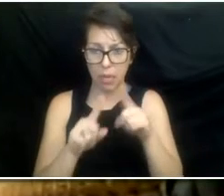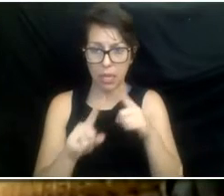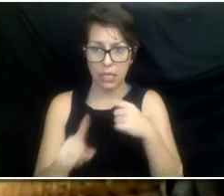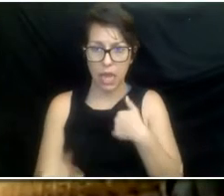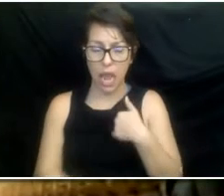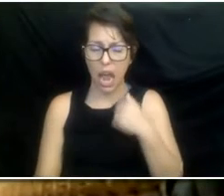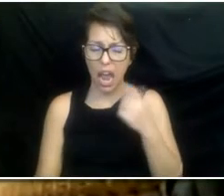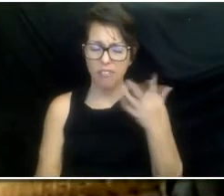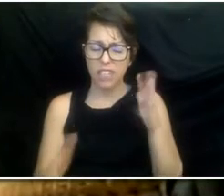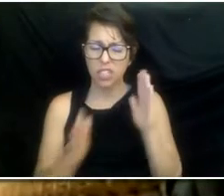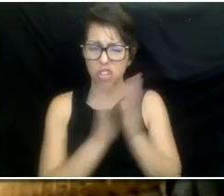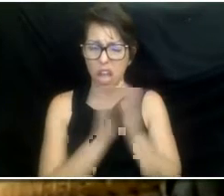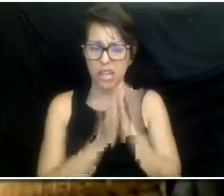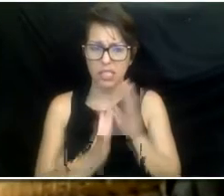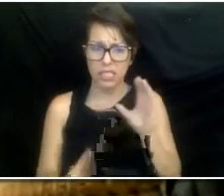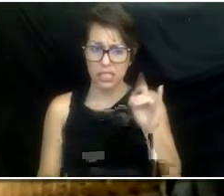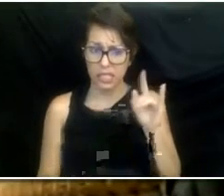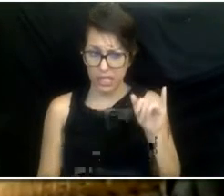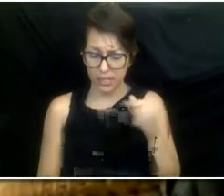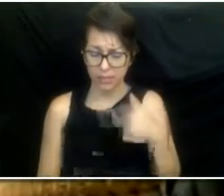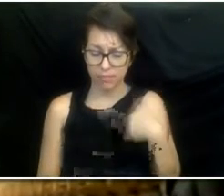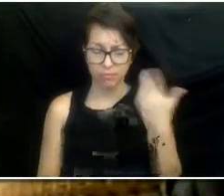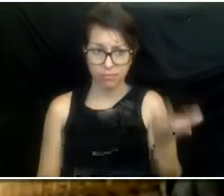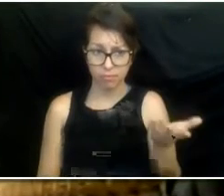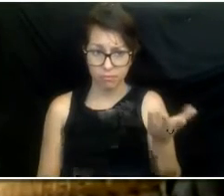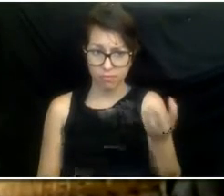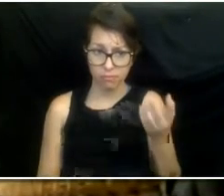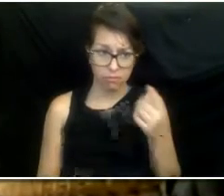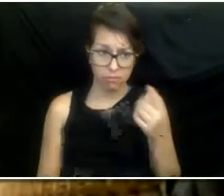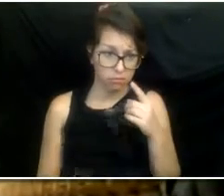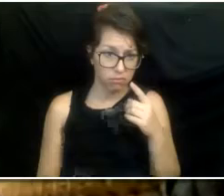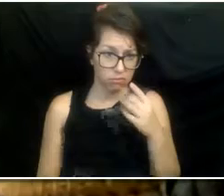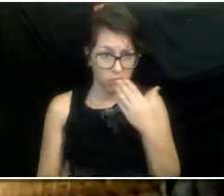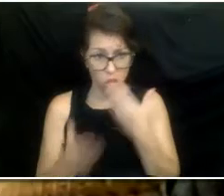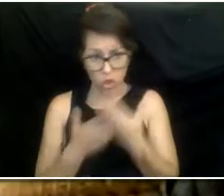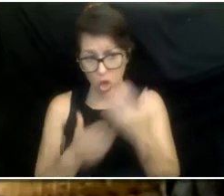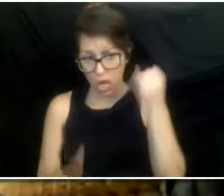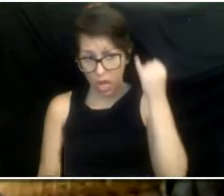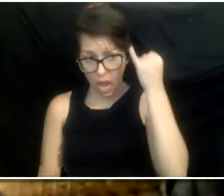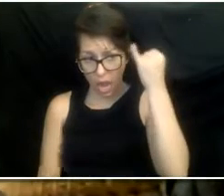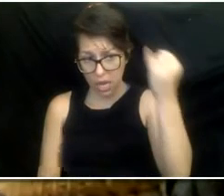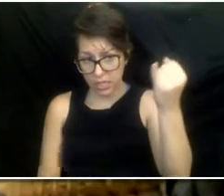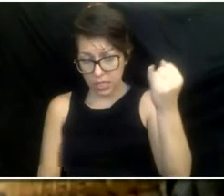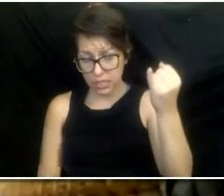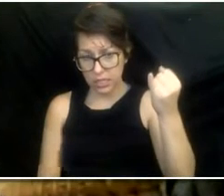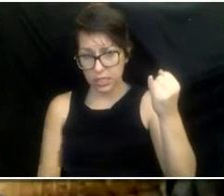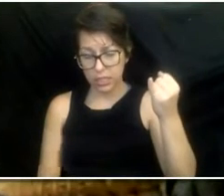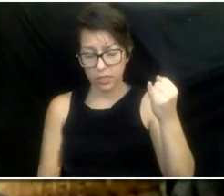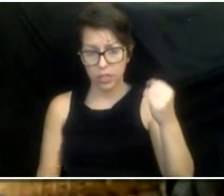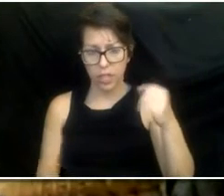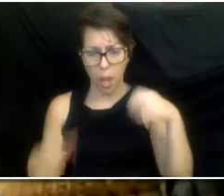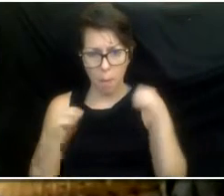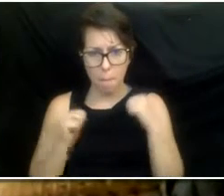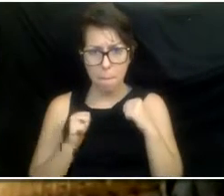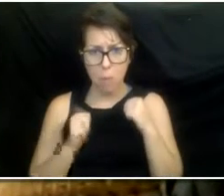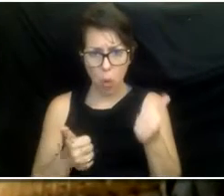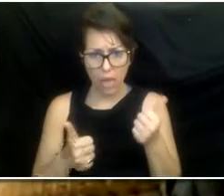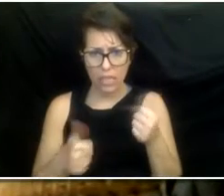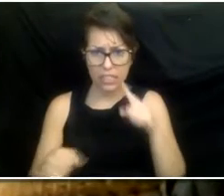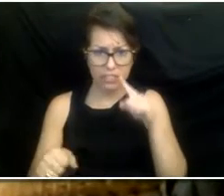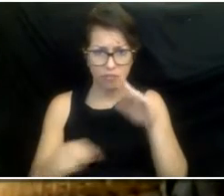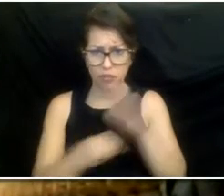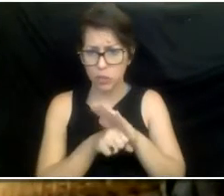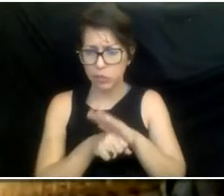before to check in see how they're doing um given that it seems like it is particularly difficult for a